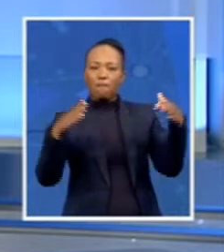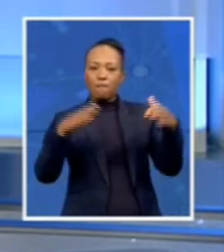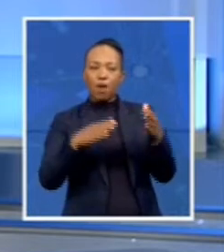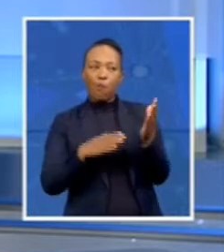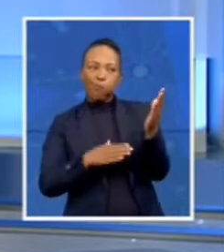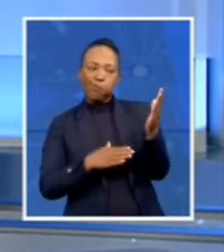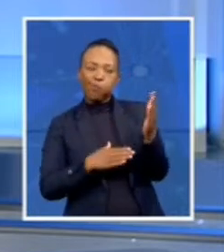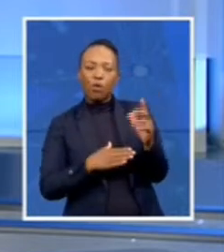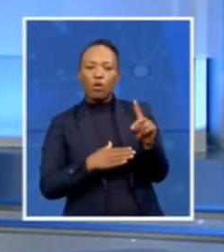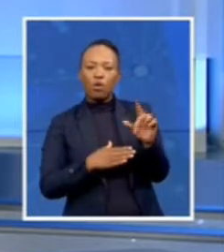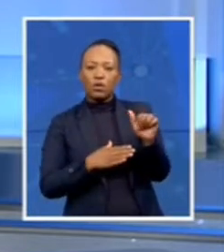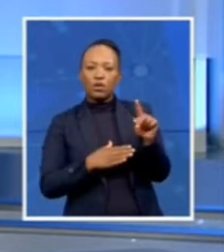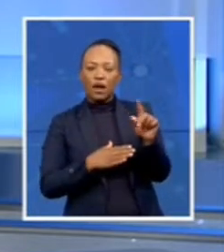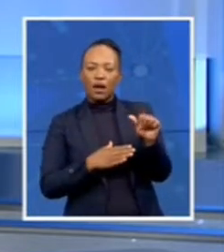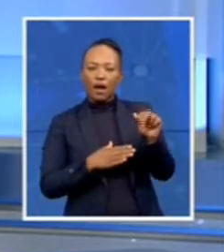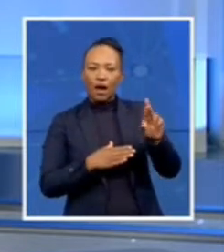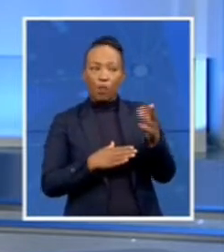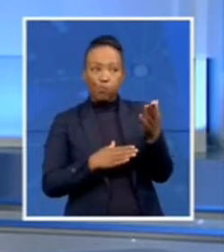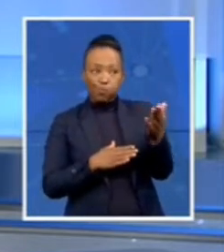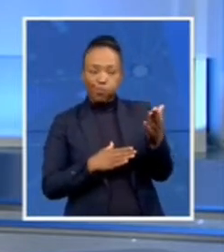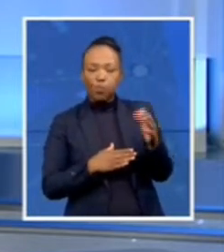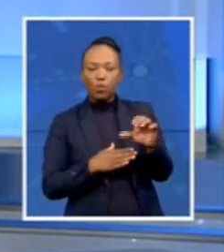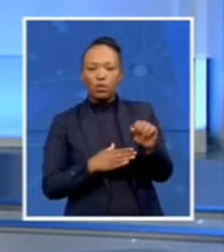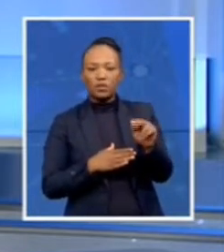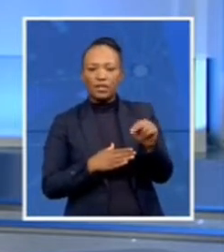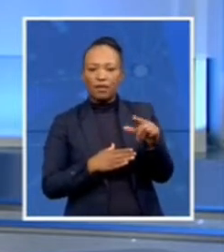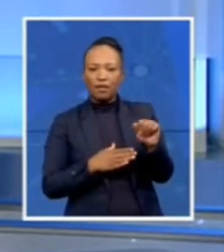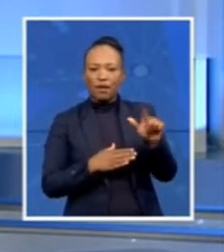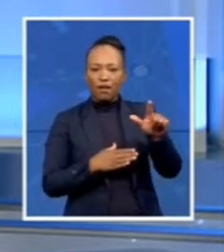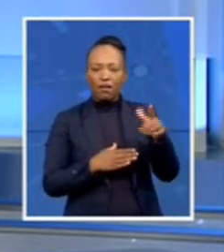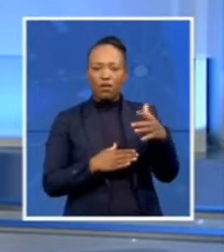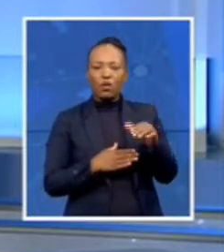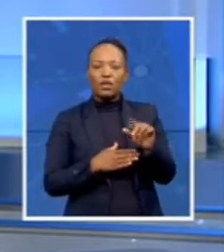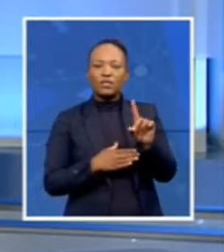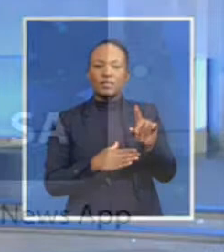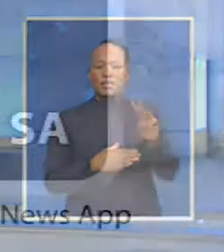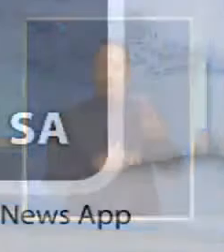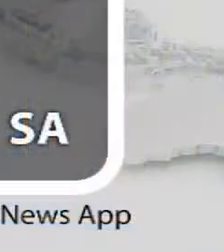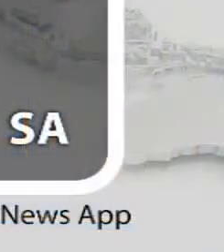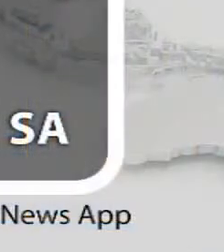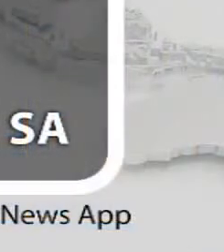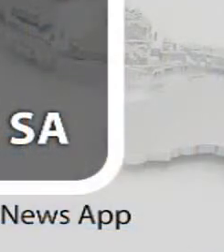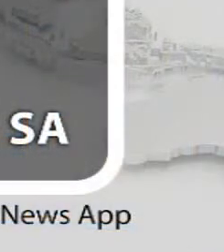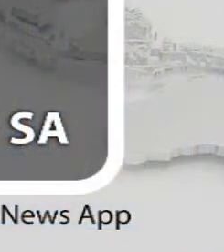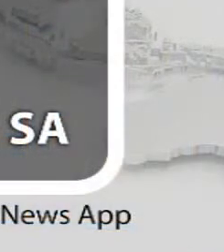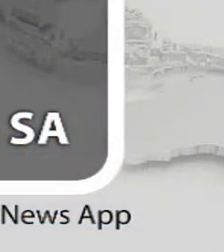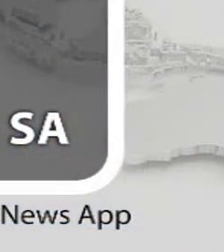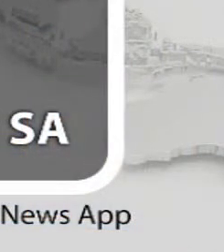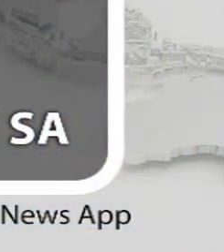well represented there by DWS officials. Also mentions the Lesotho Highlands Water Transfer Scheme.